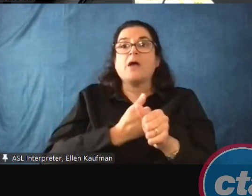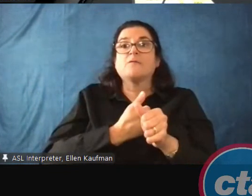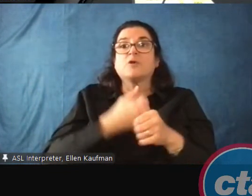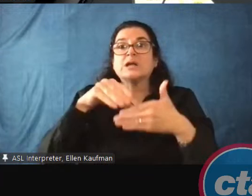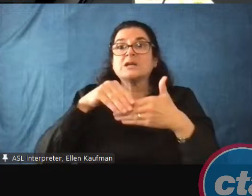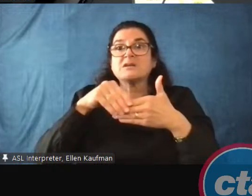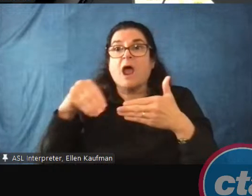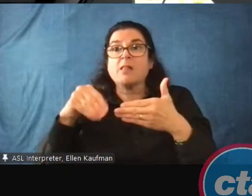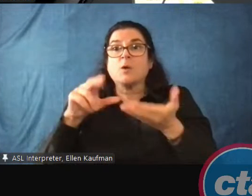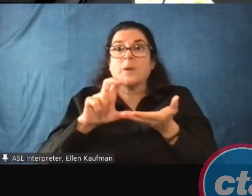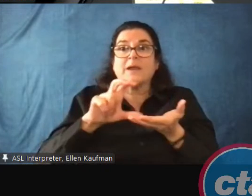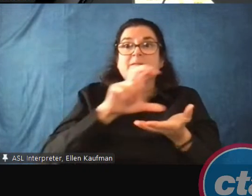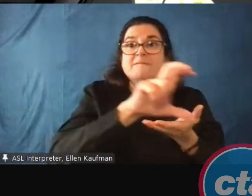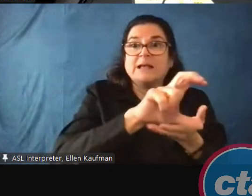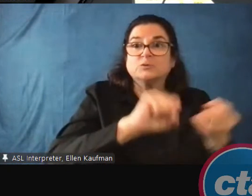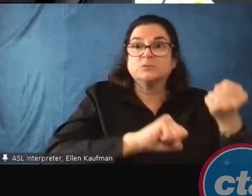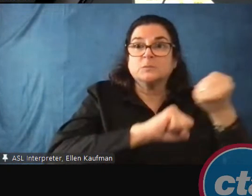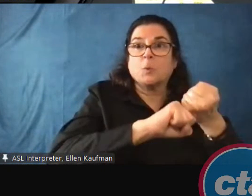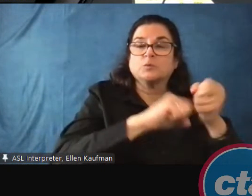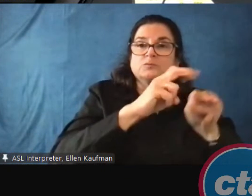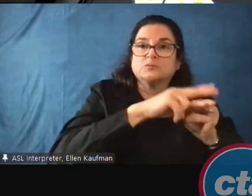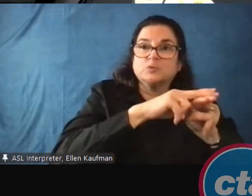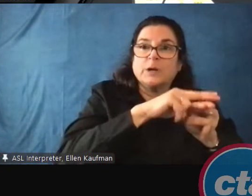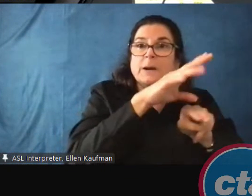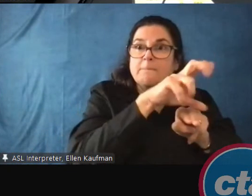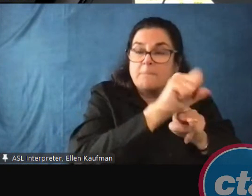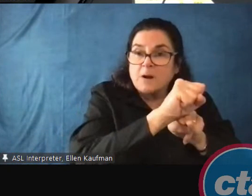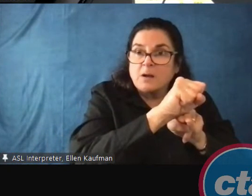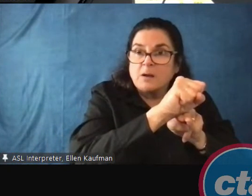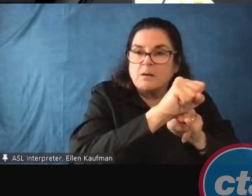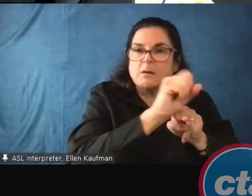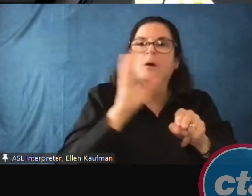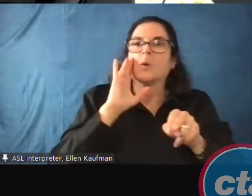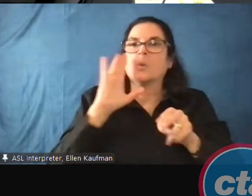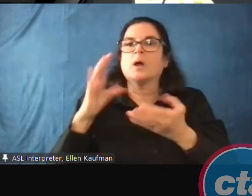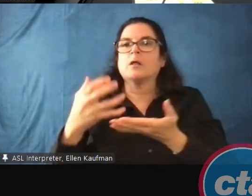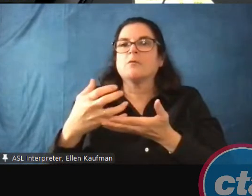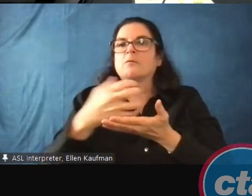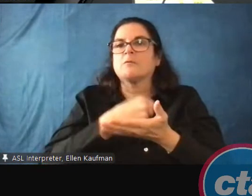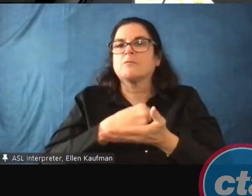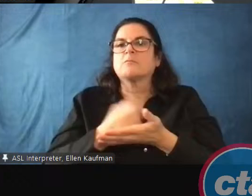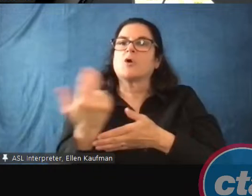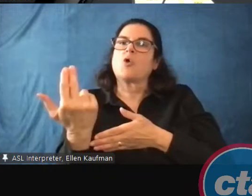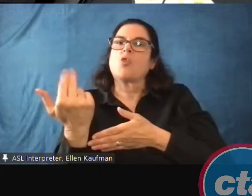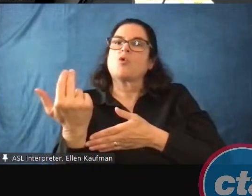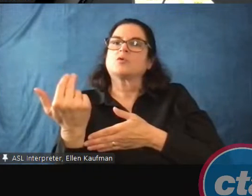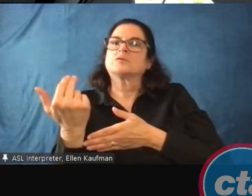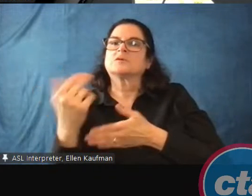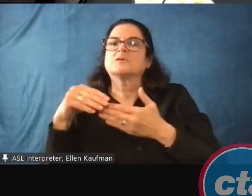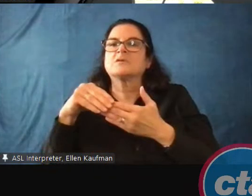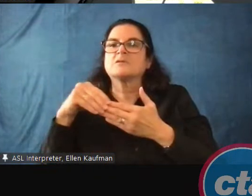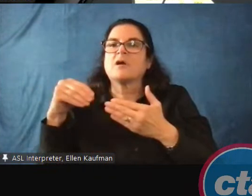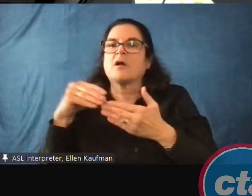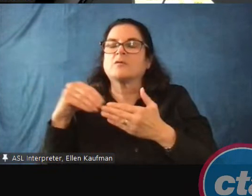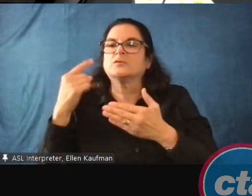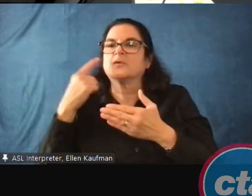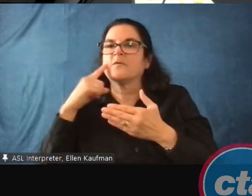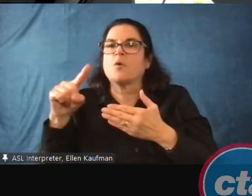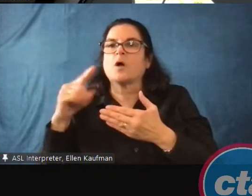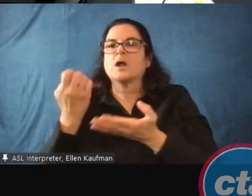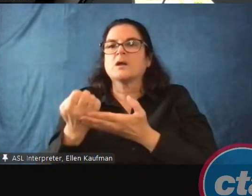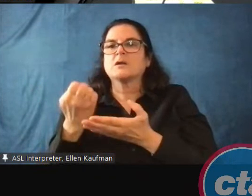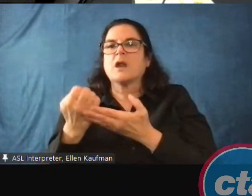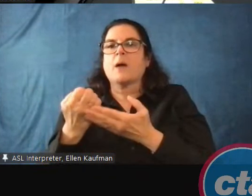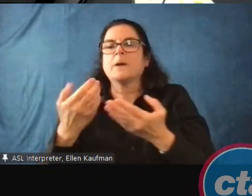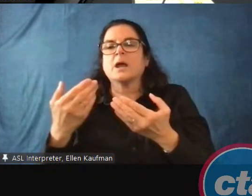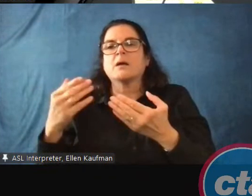transit, we are estimating that it would generate $13 in economic activity and travel time saving throughout